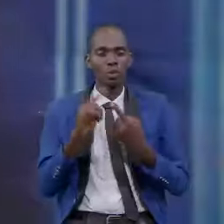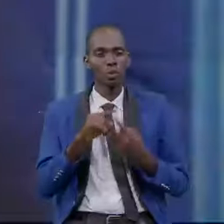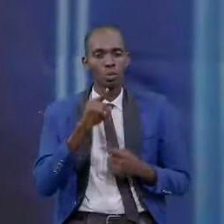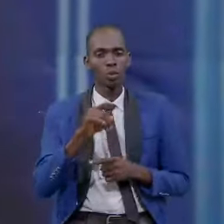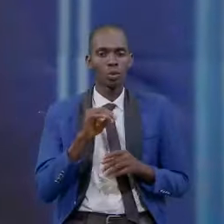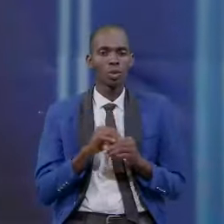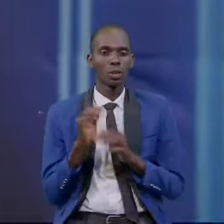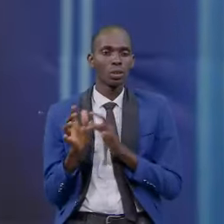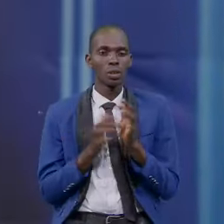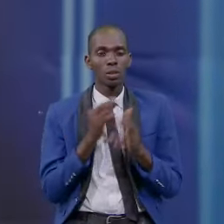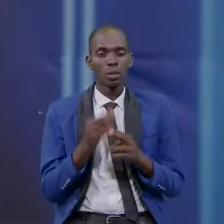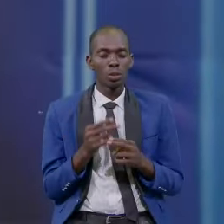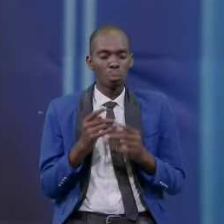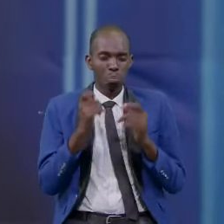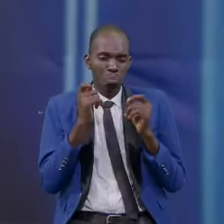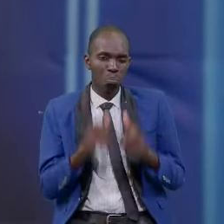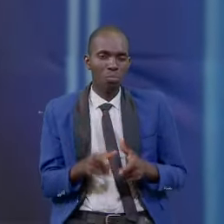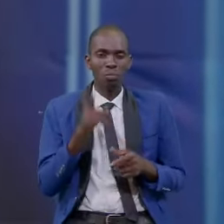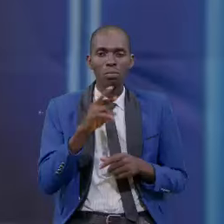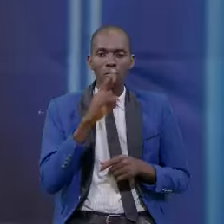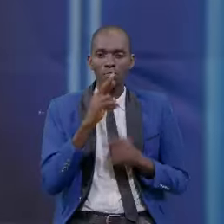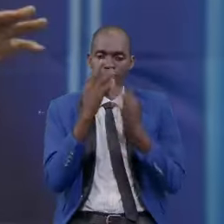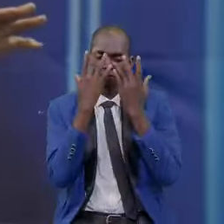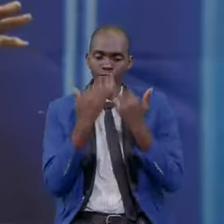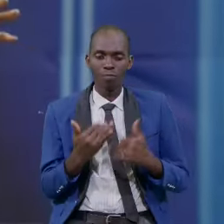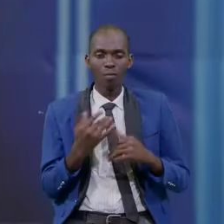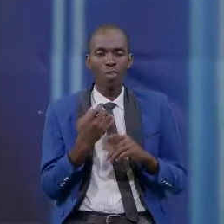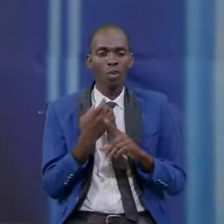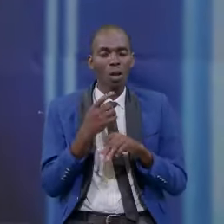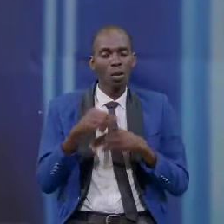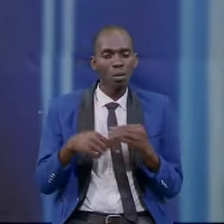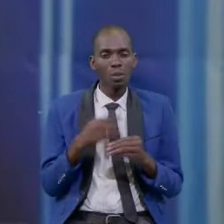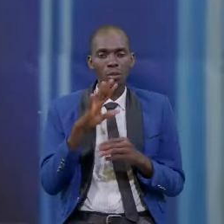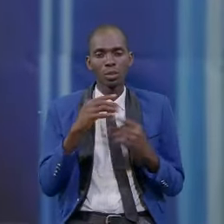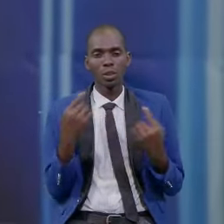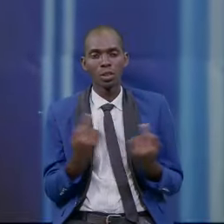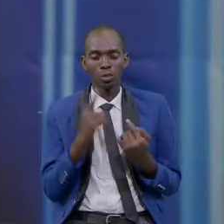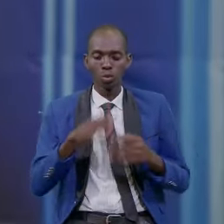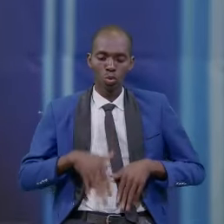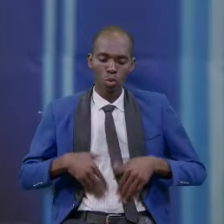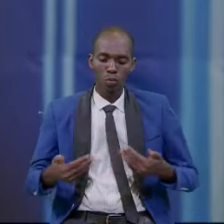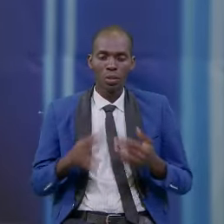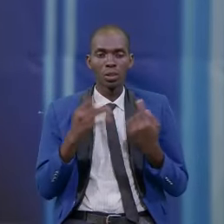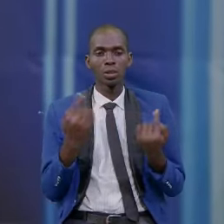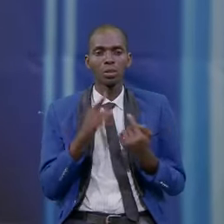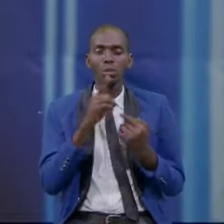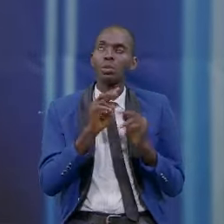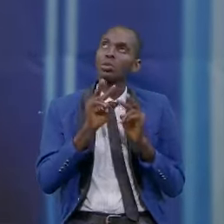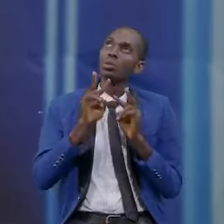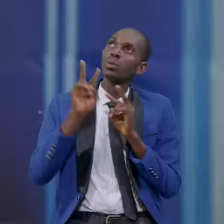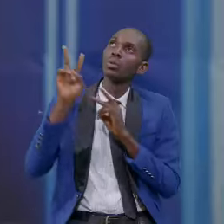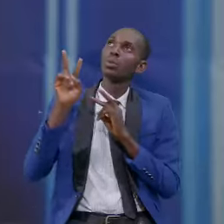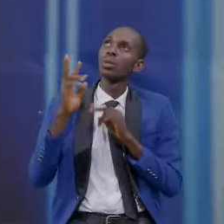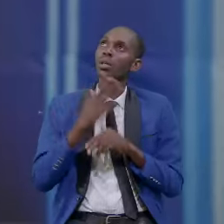you are sorrowful for your sin, you confess, you forsake, you look up to the Lord, and you say,